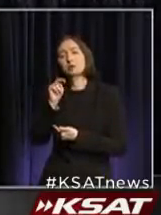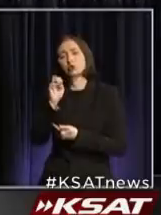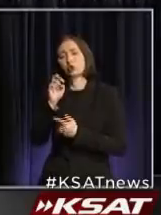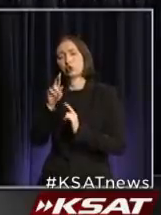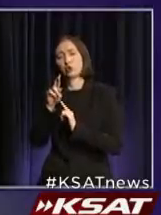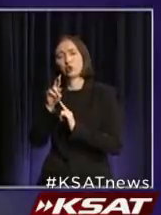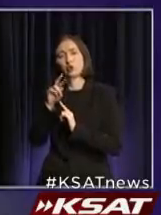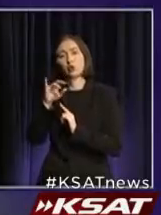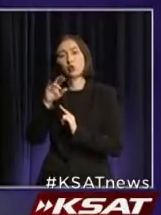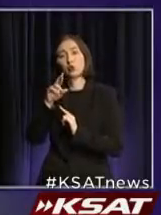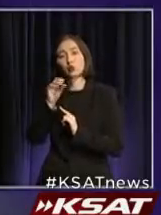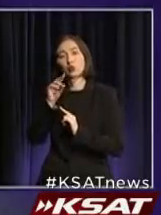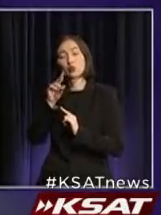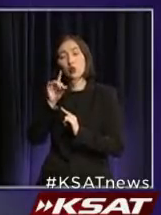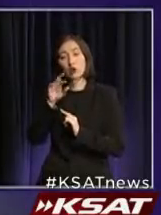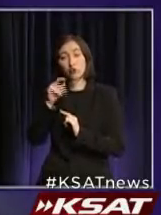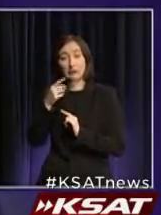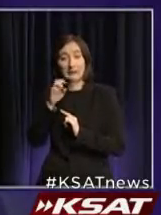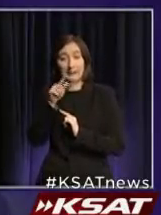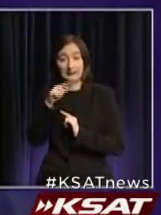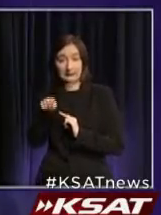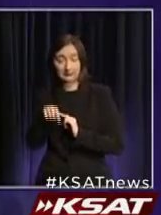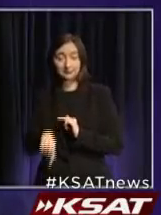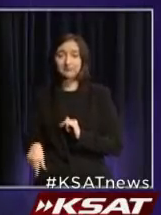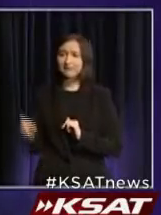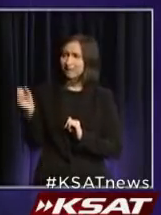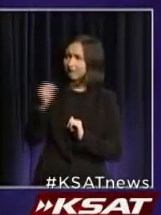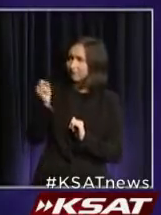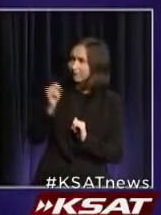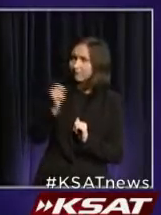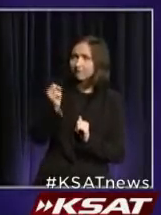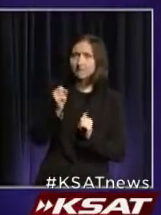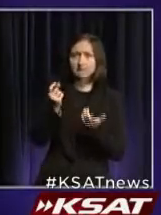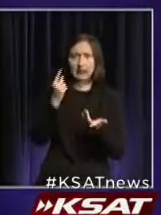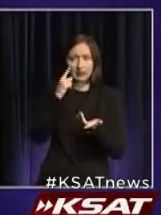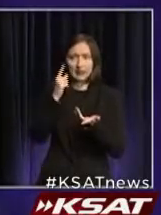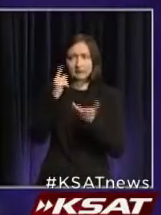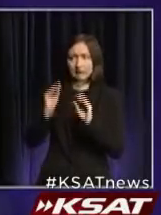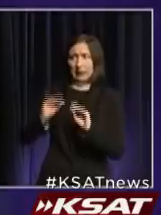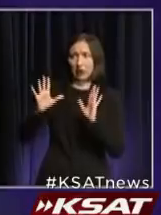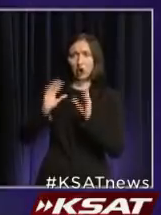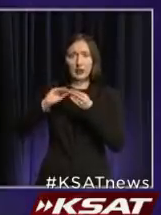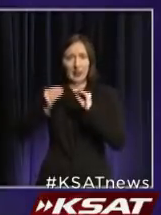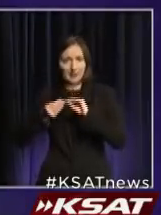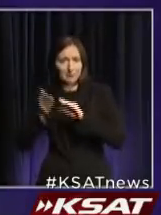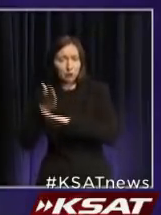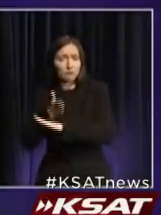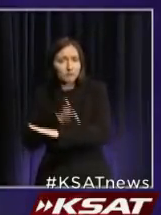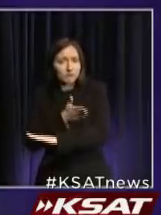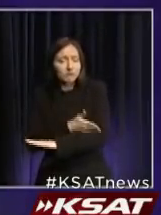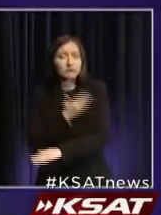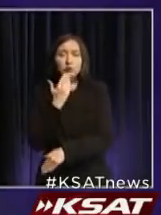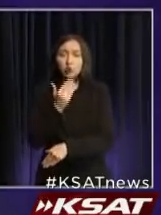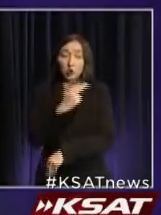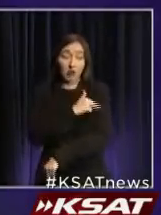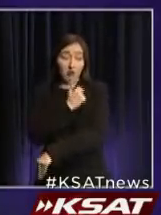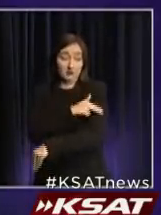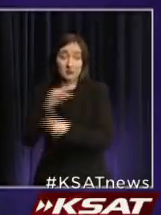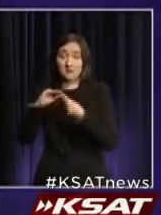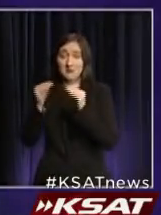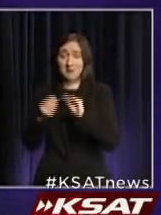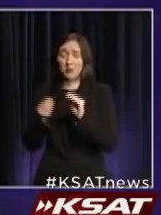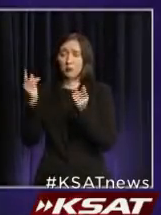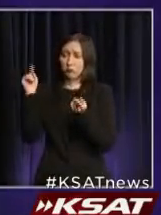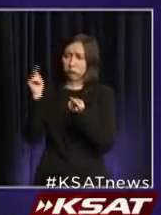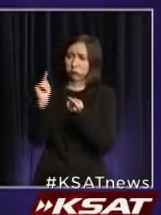the numbers are looking better. I think we can say they are trending certainly in the right direction, particularly with respect to the hospital numbers. So that is good news for our